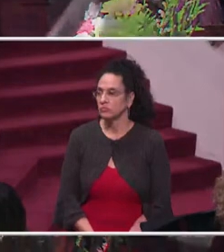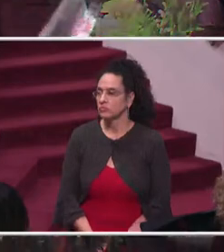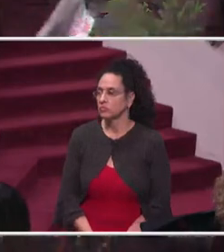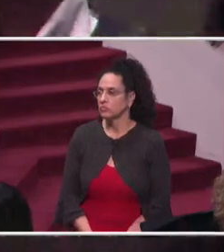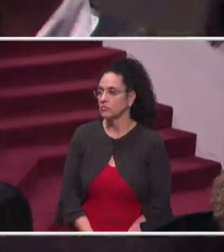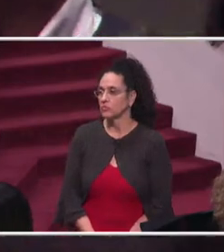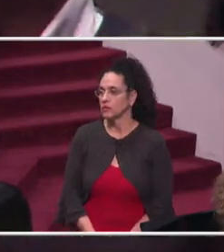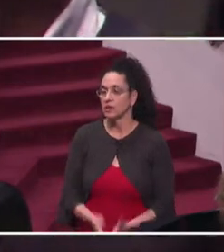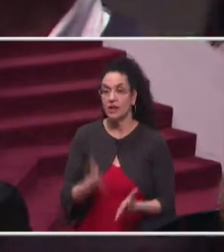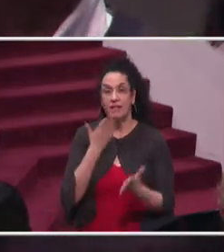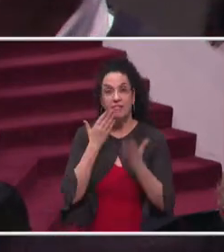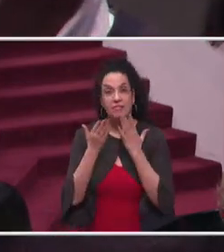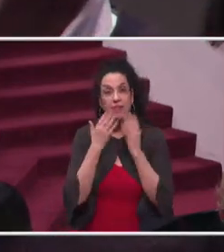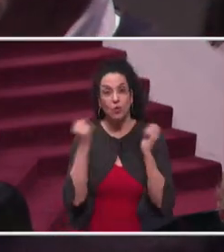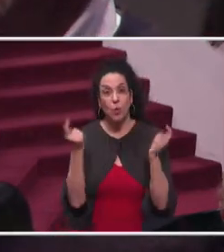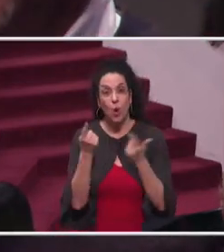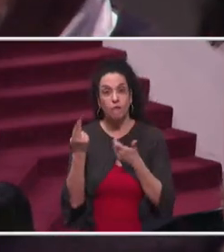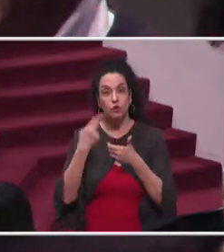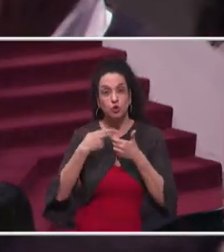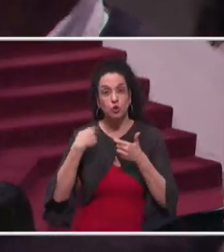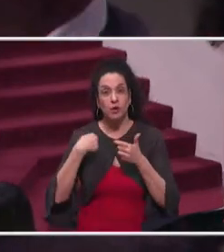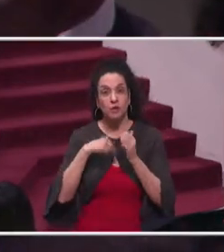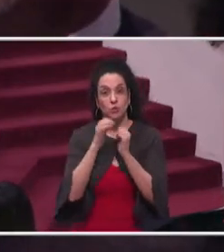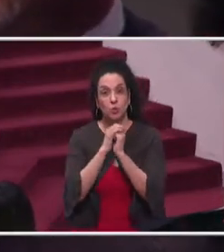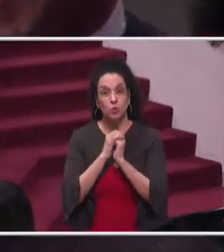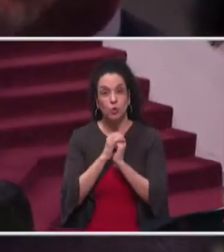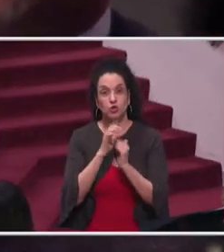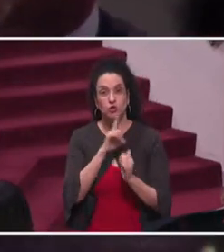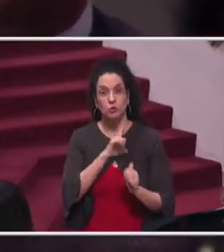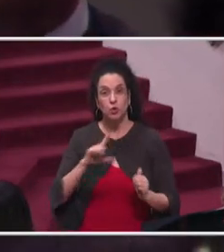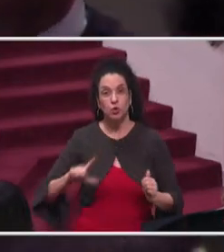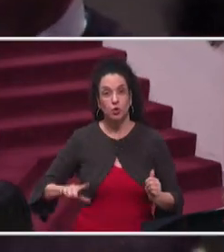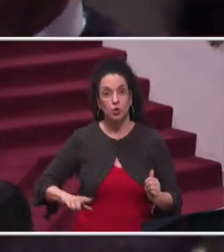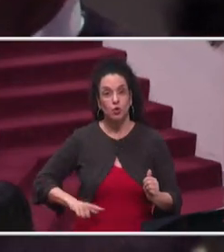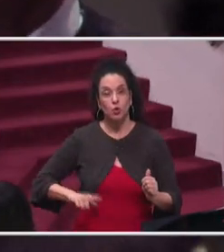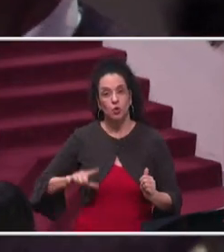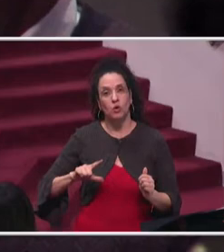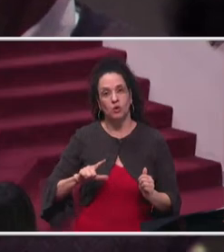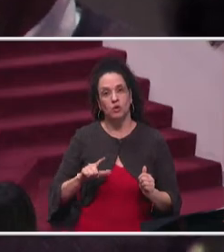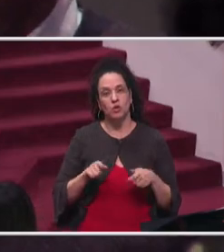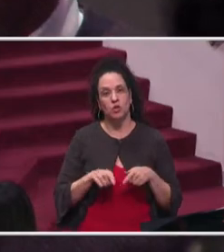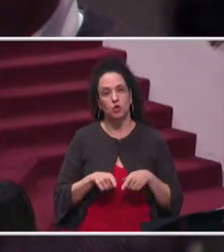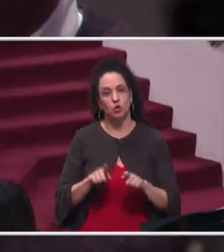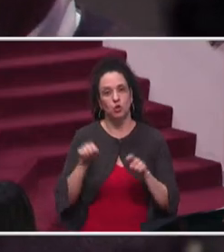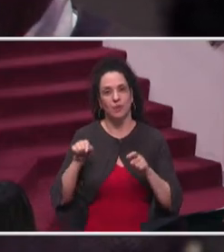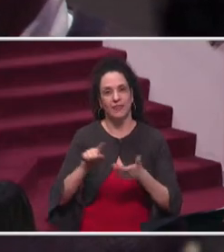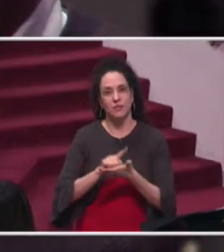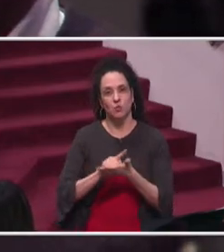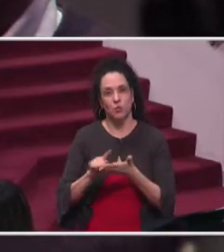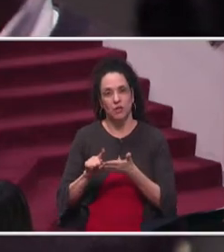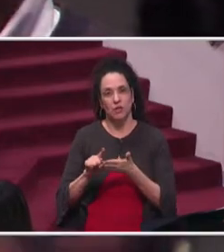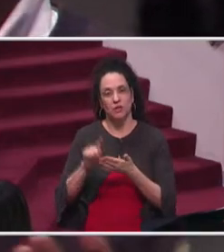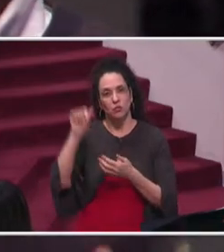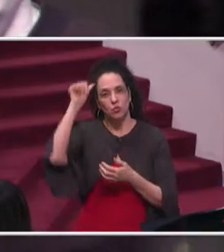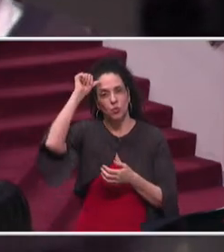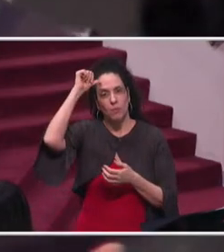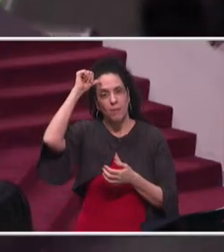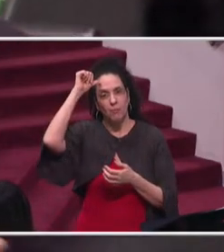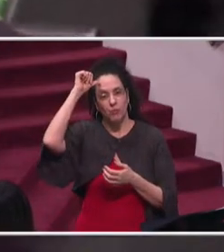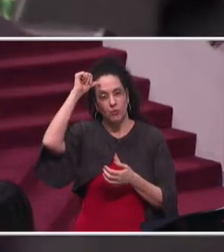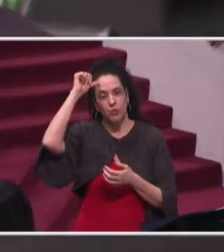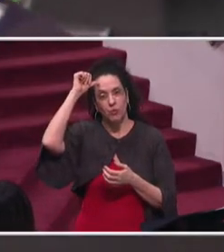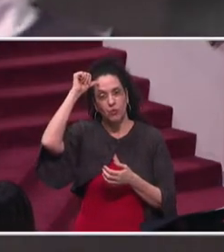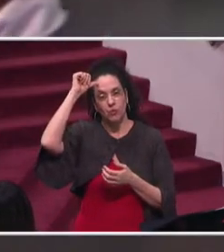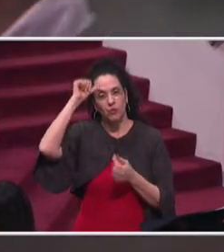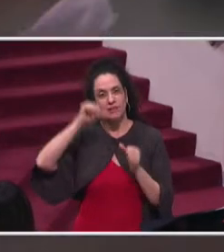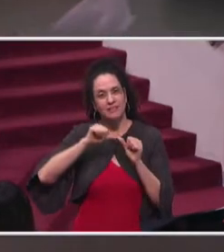Thank you all so very much for your worship of the Lord today. And throughout the course of this week, just simply